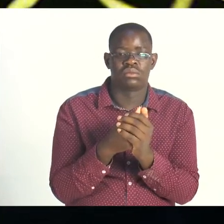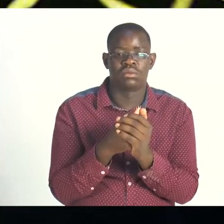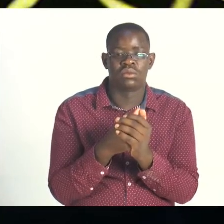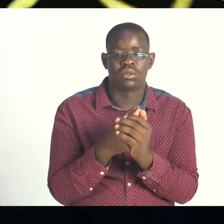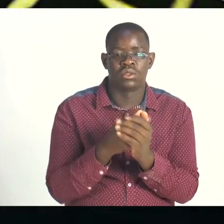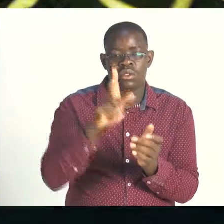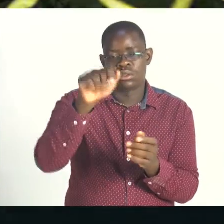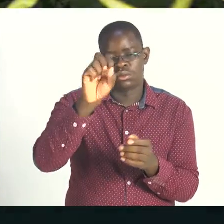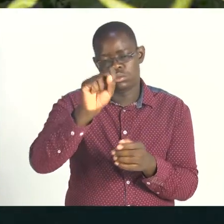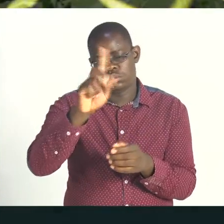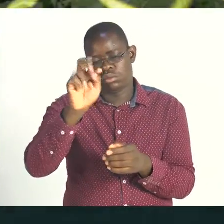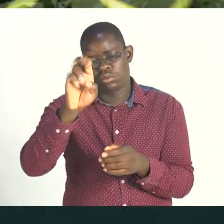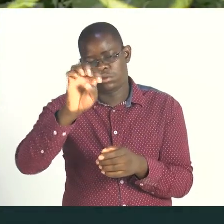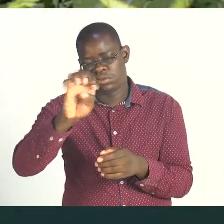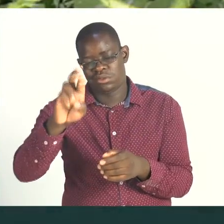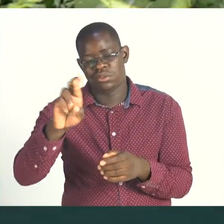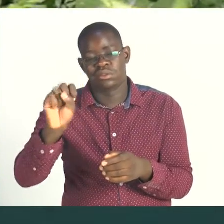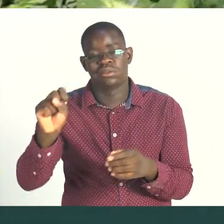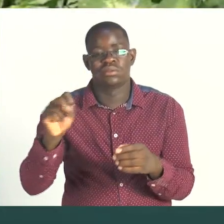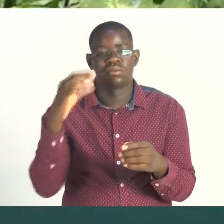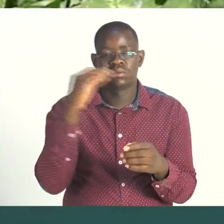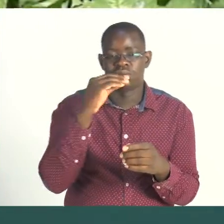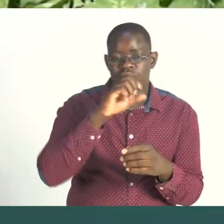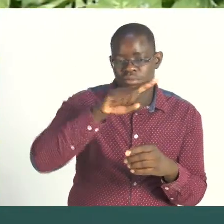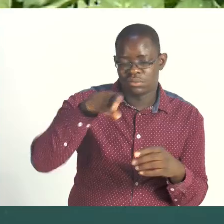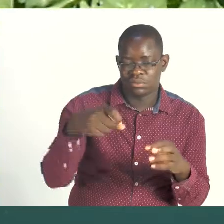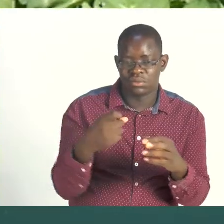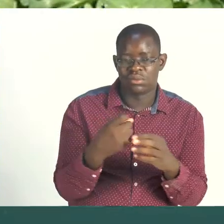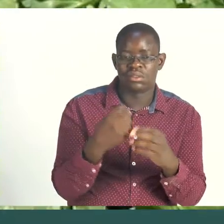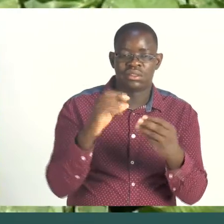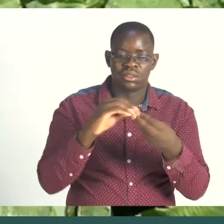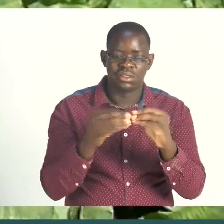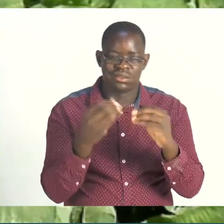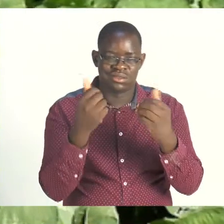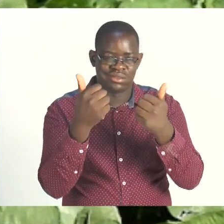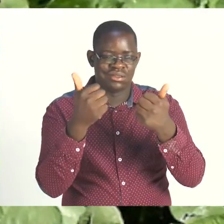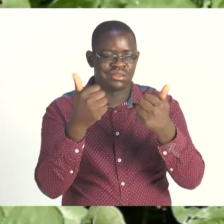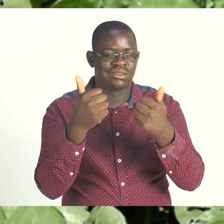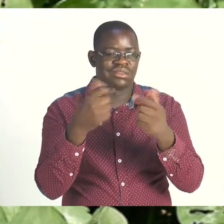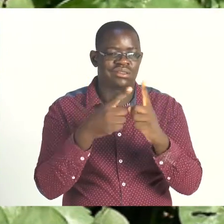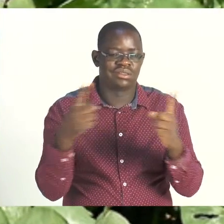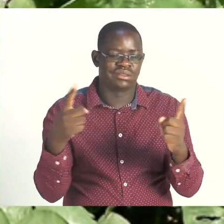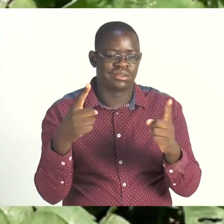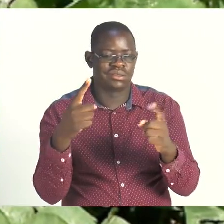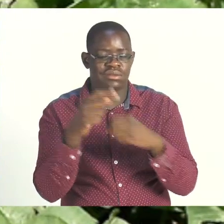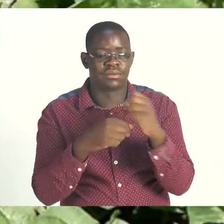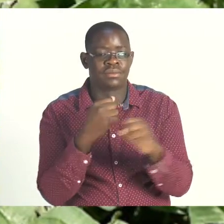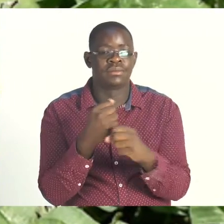pasture containing a significant level of legume plants has a number of advantages over a pure grass